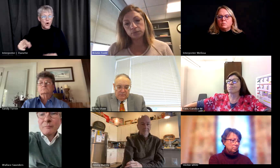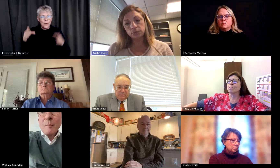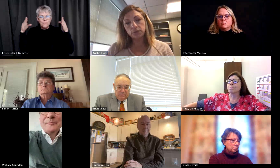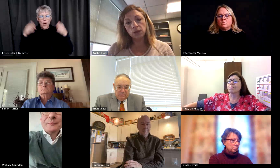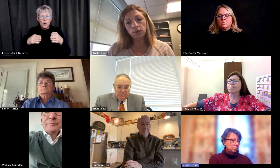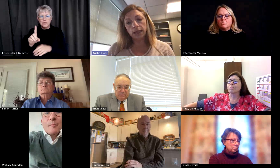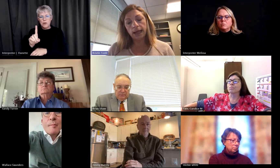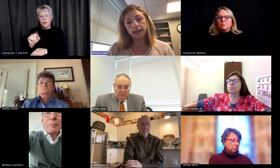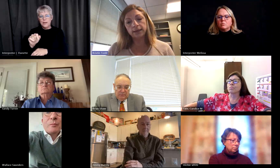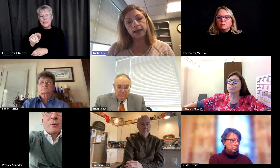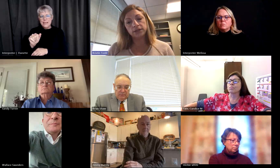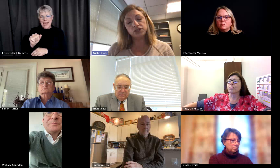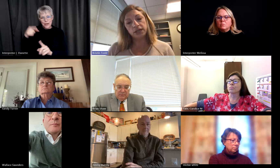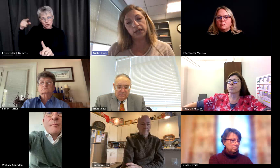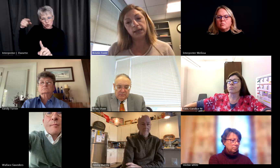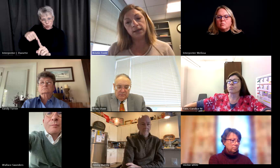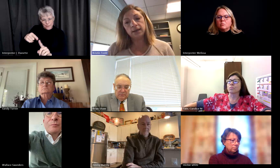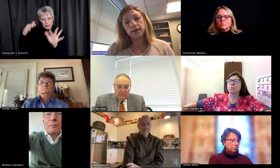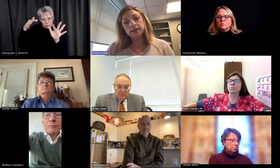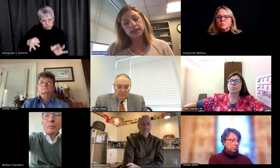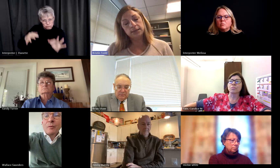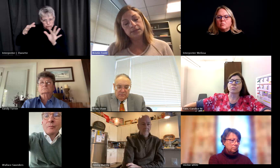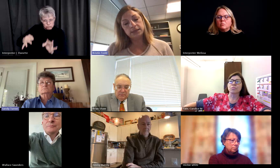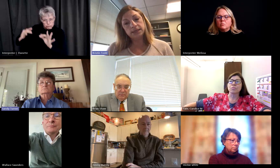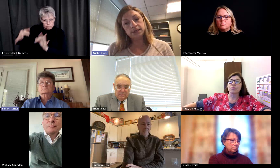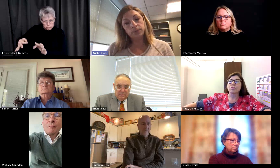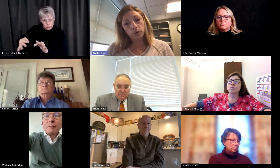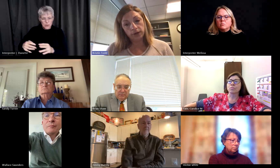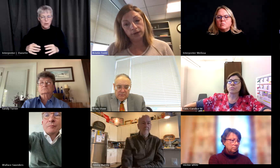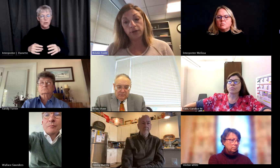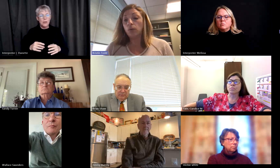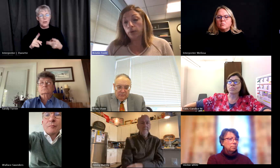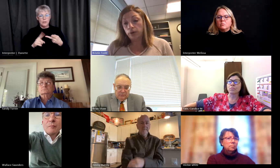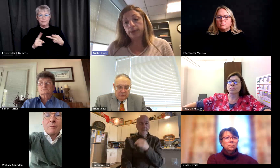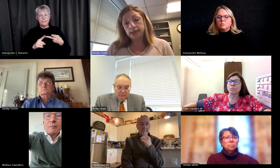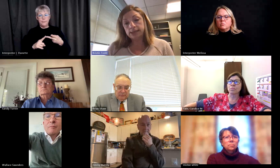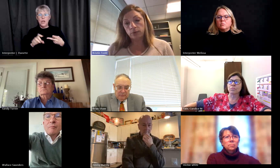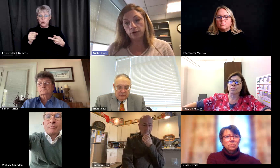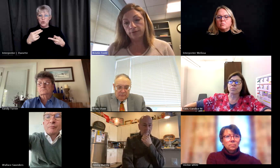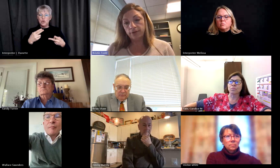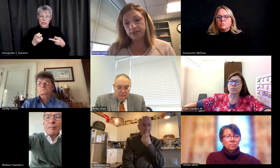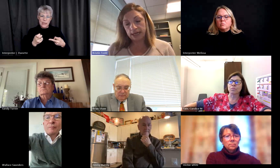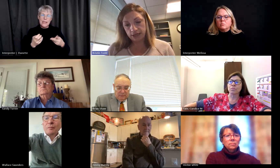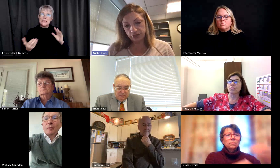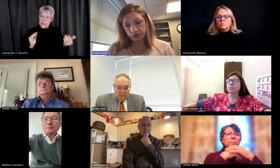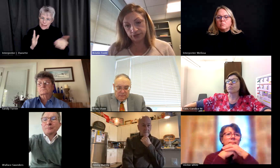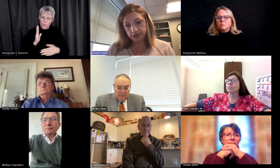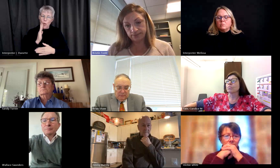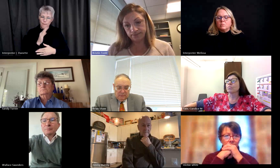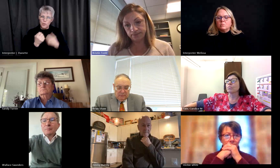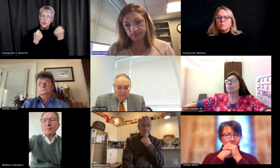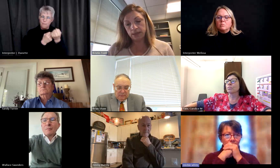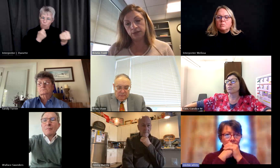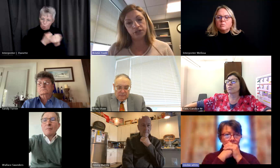decision-making. We like that she seems to be supportive or will be supportive of